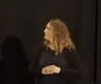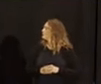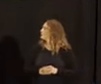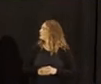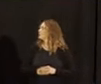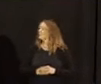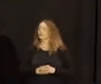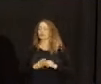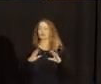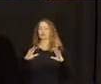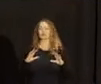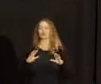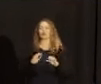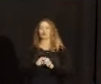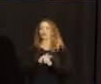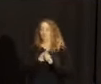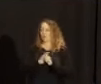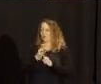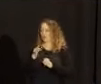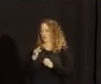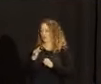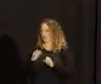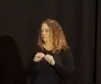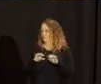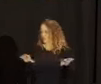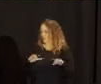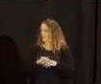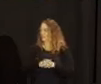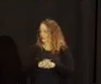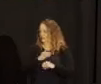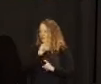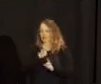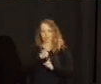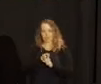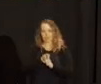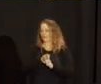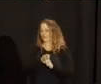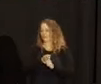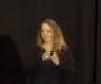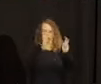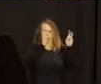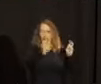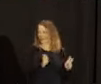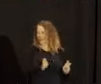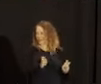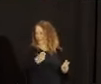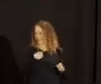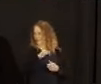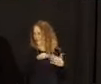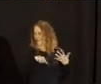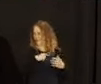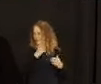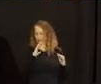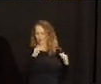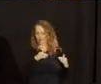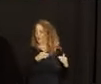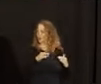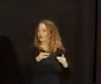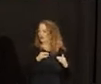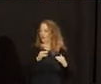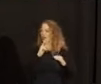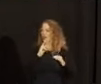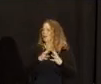So the COVID-19 pandemic has impacted every issue that we work on at the American Association of People